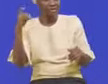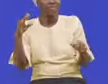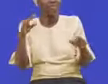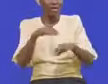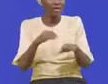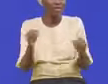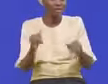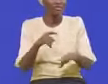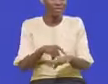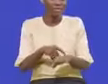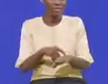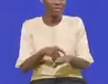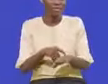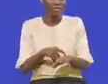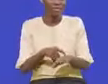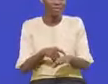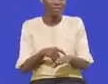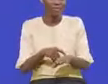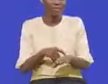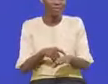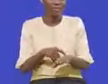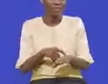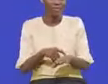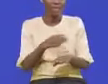Ɖe wo katã ku drɔ ɖeka le gaƒoƒo ɖeka dzia.